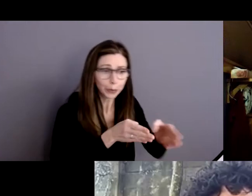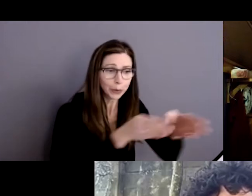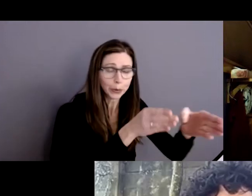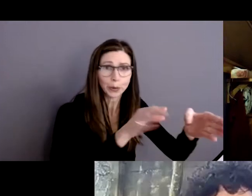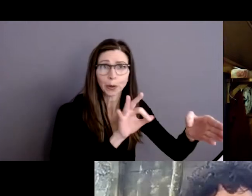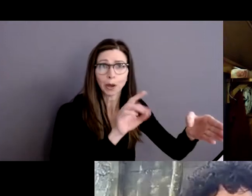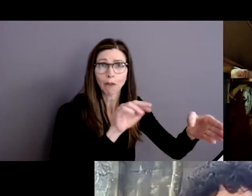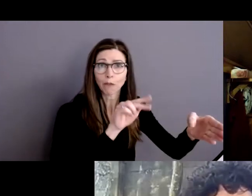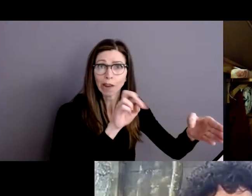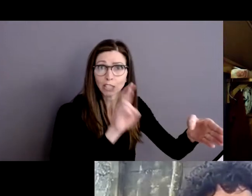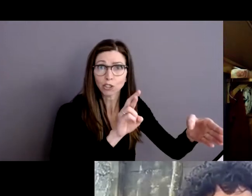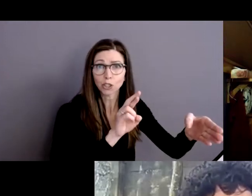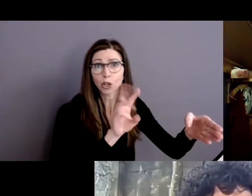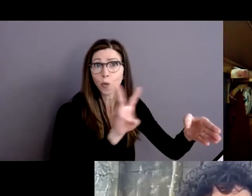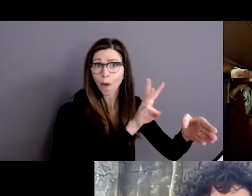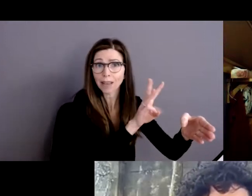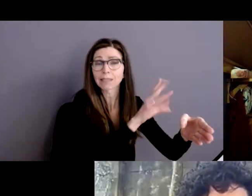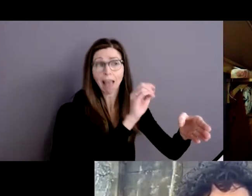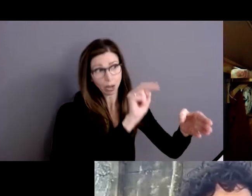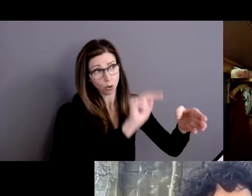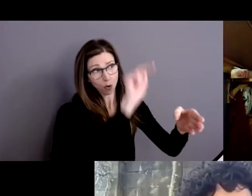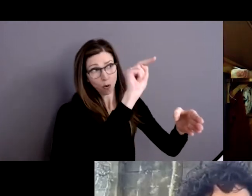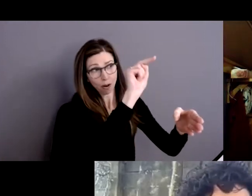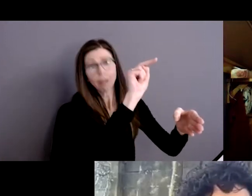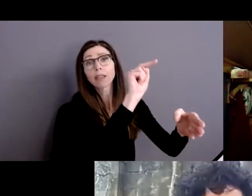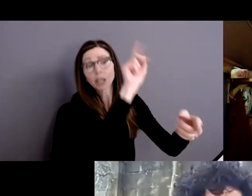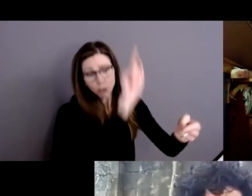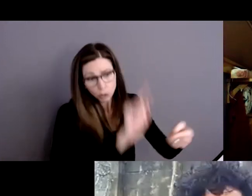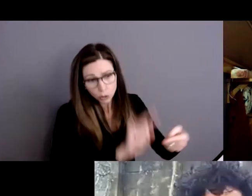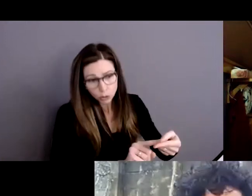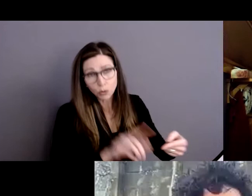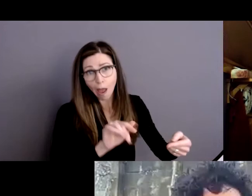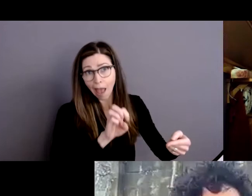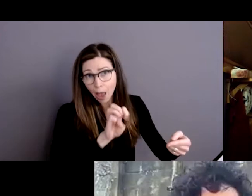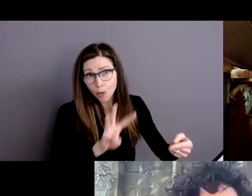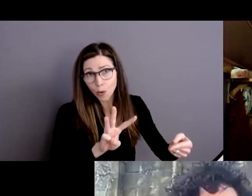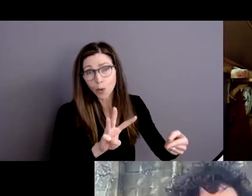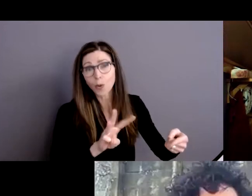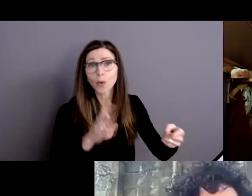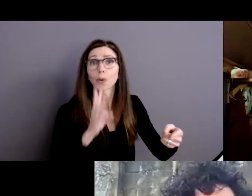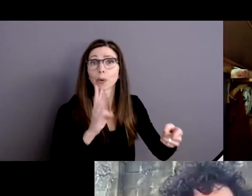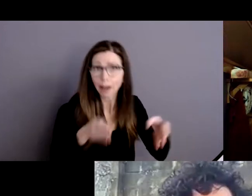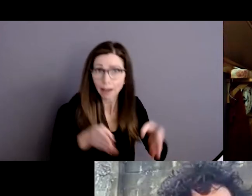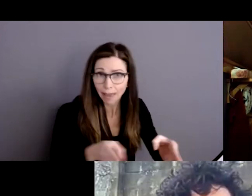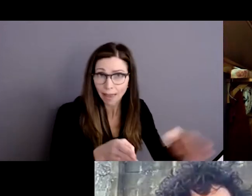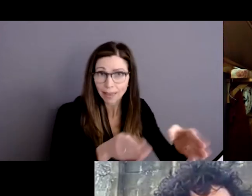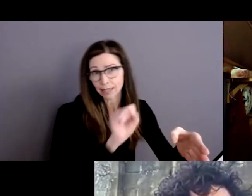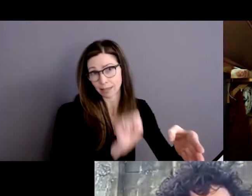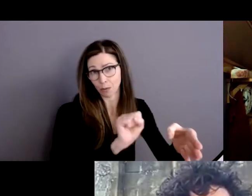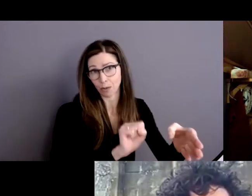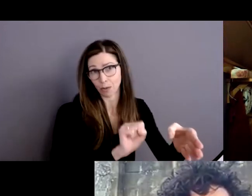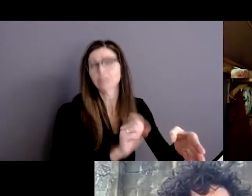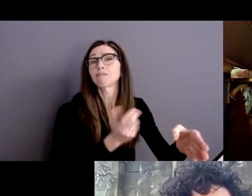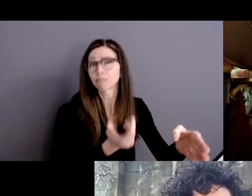upper Fraser River in the north to the Arrow Lakes in the south. But the bulk of my